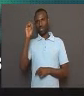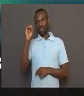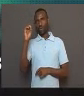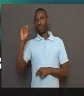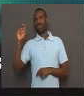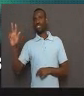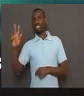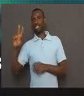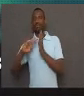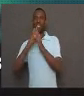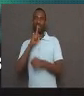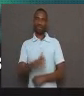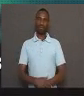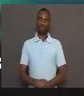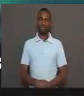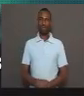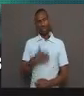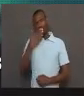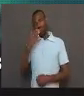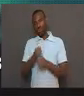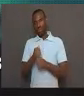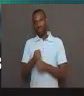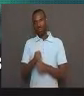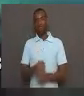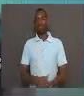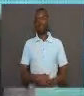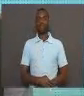0.03. Well done, students.